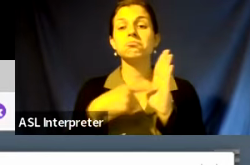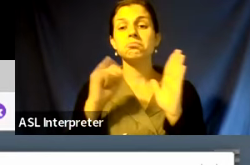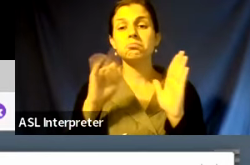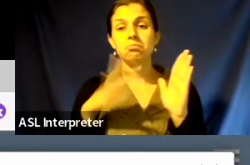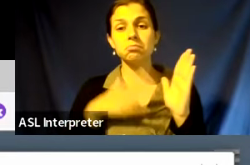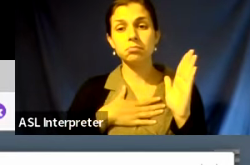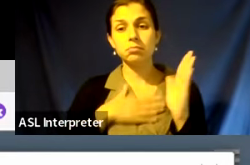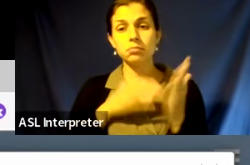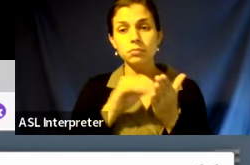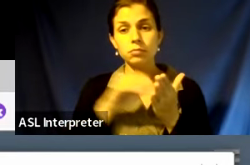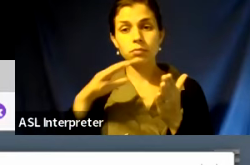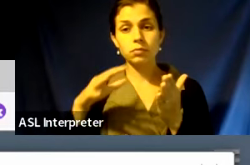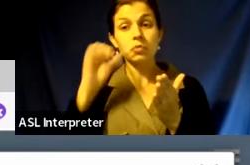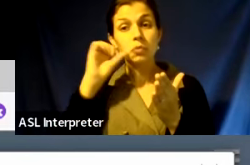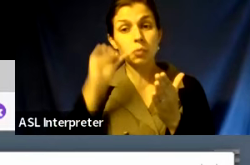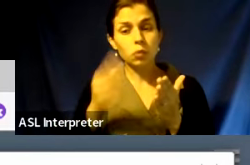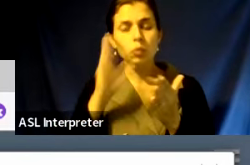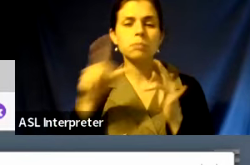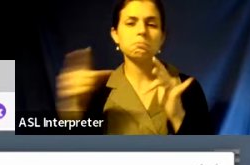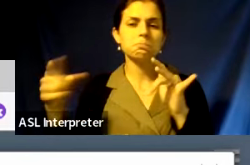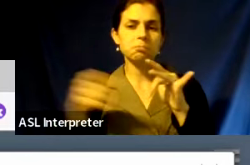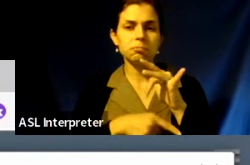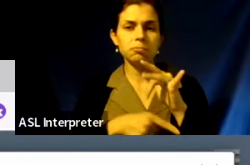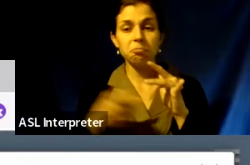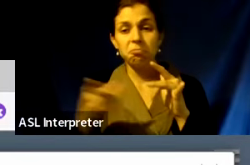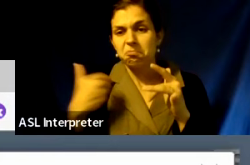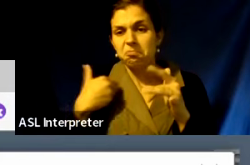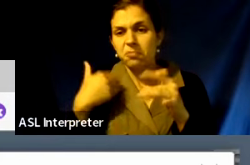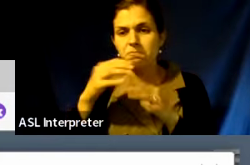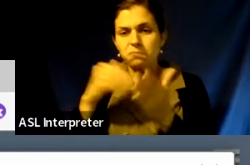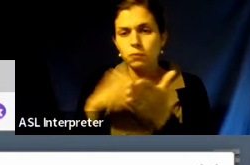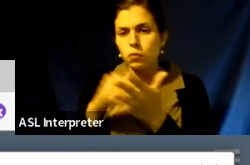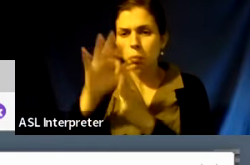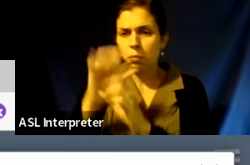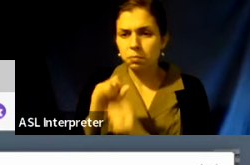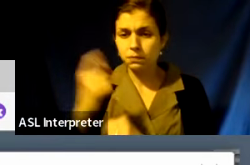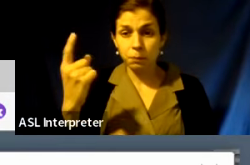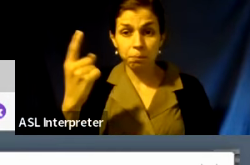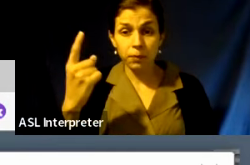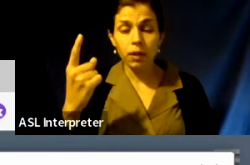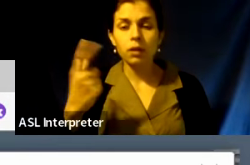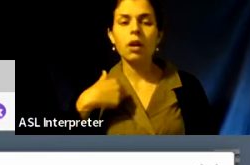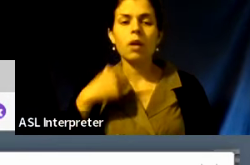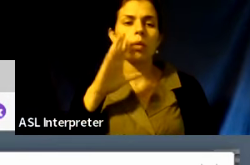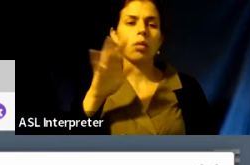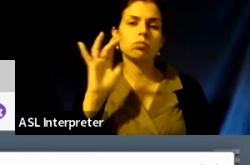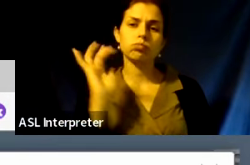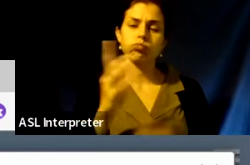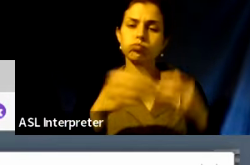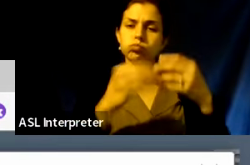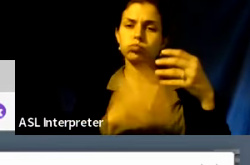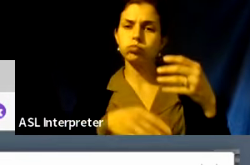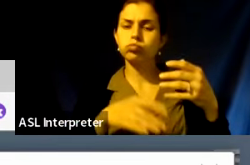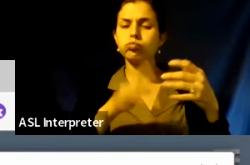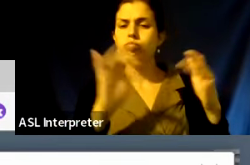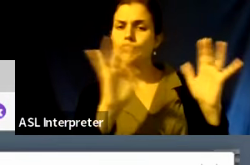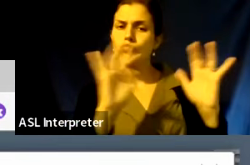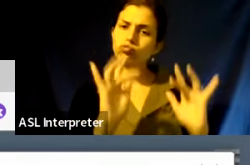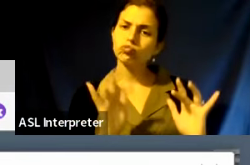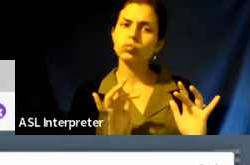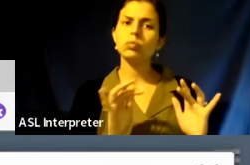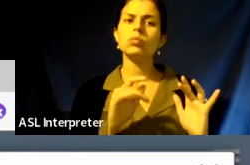maybe I know that they're going to be at an appointment, I will go ahead and select that. If it was just for a partial day, I would